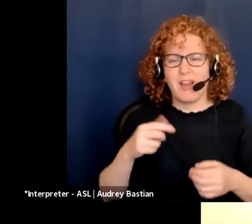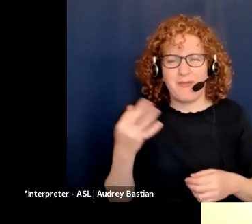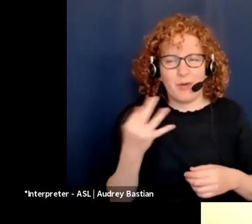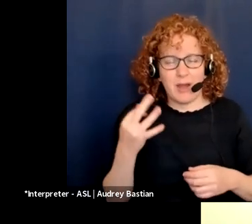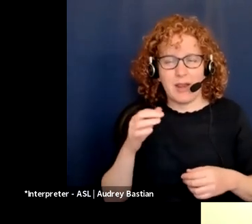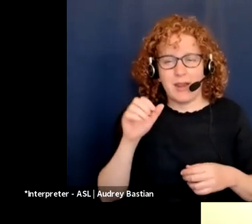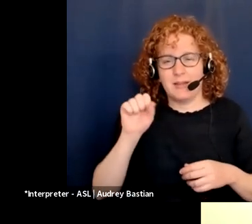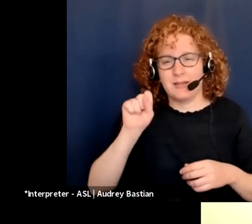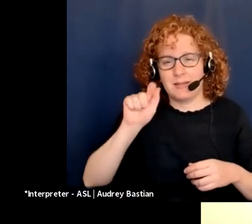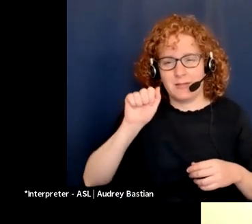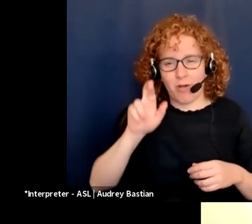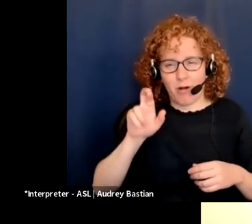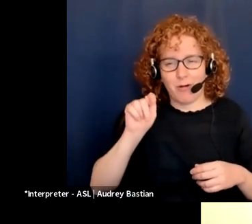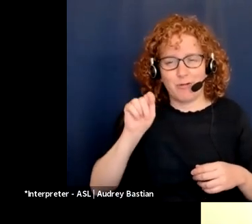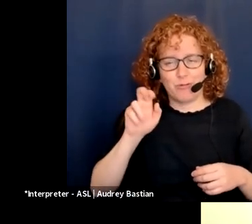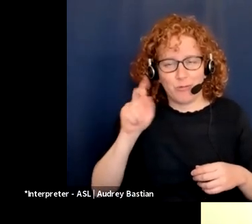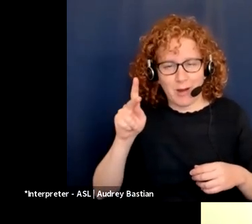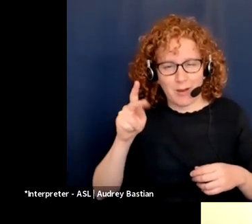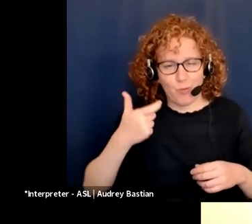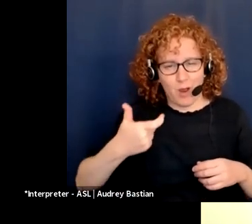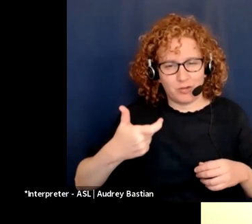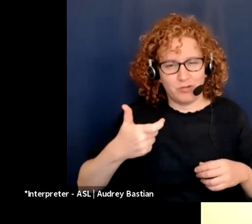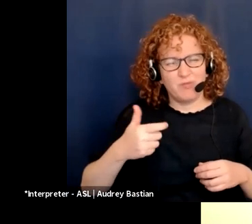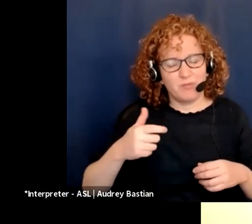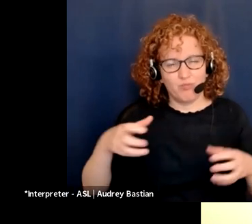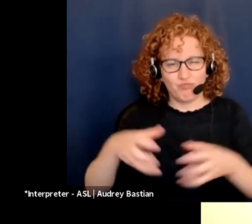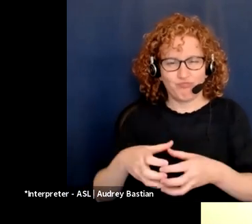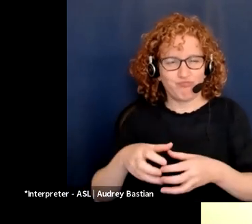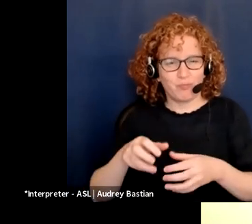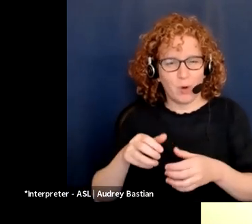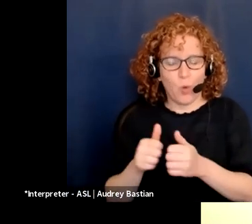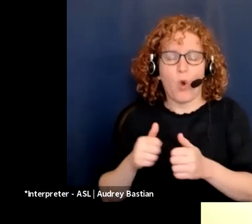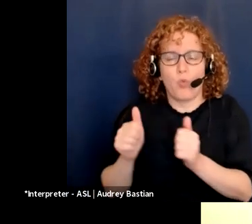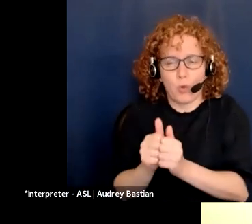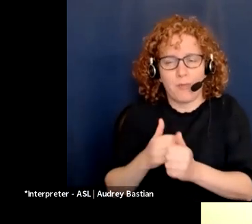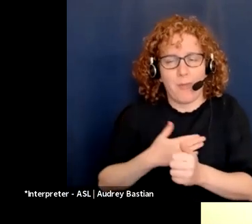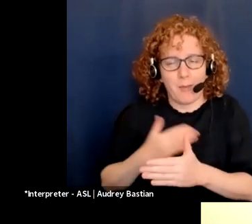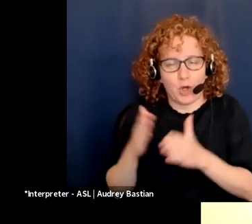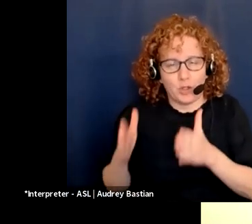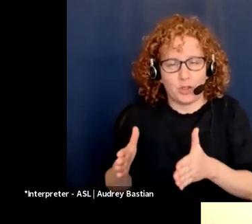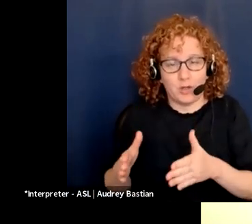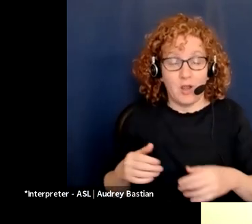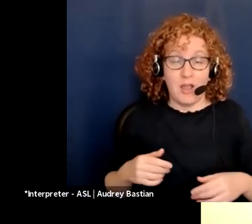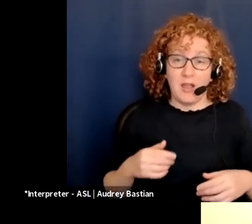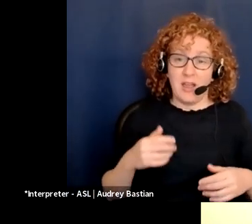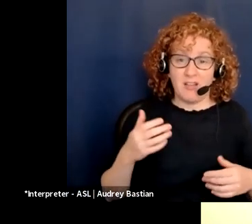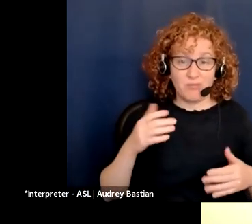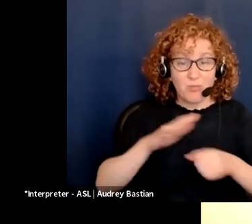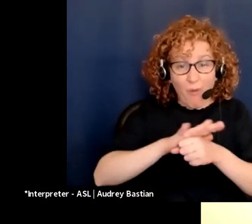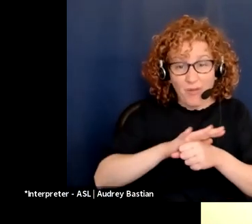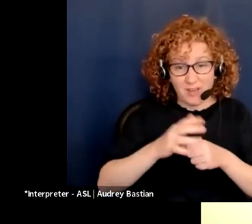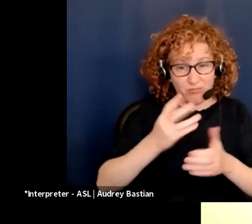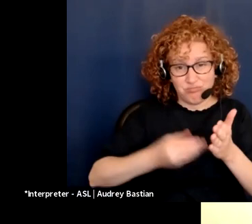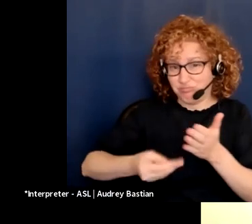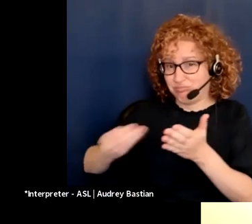I've missed a lot of those here and there just out of exhaustion. But as an extrovert, in